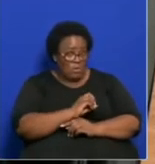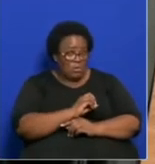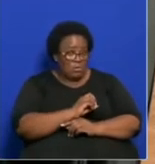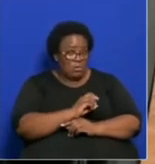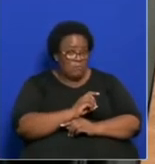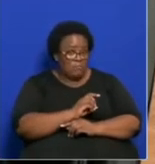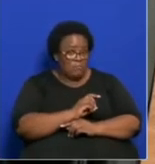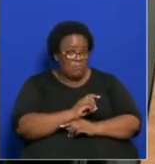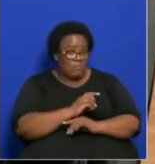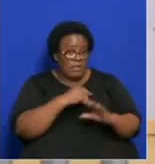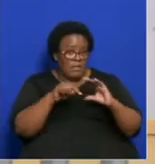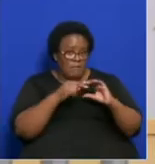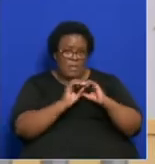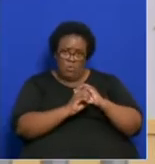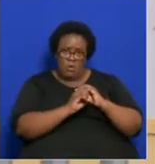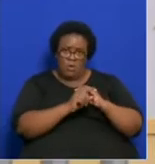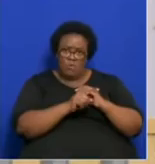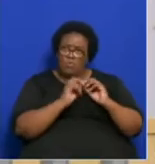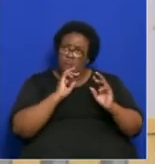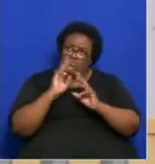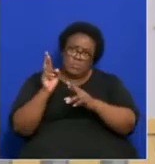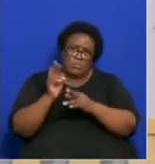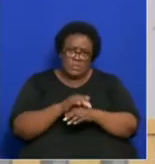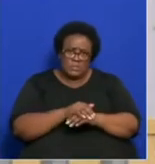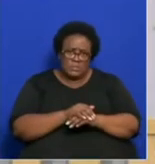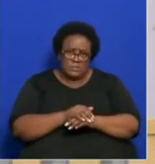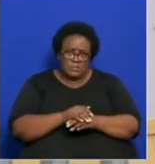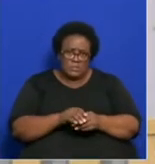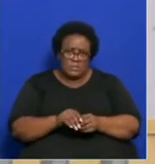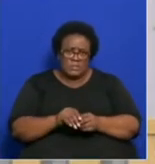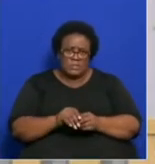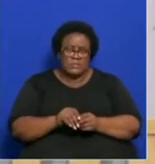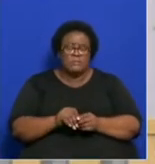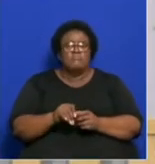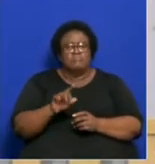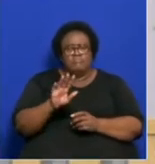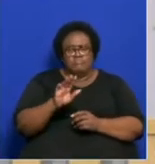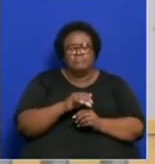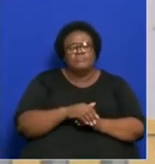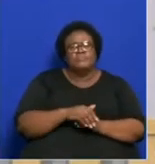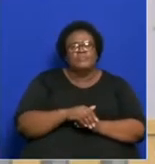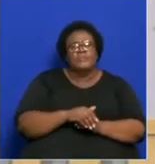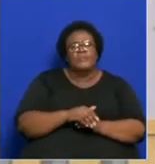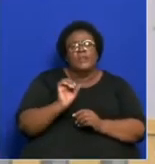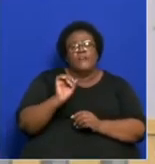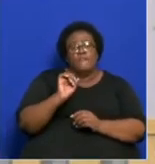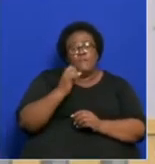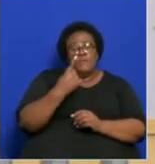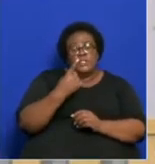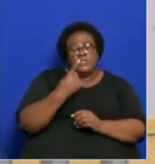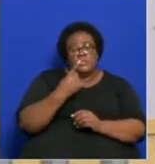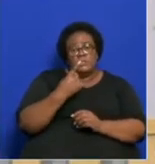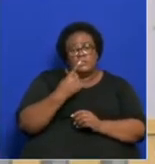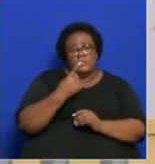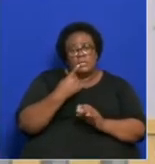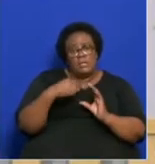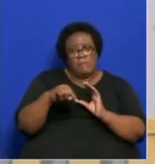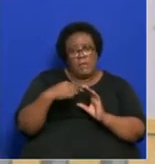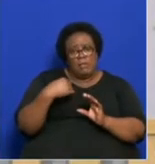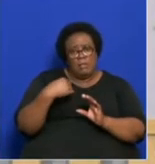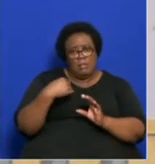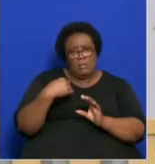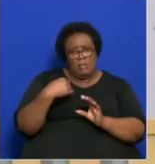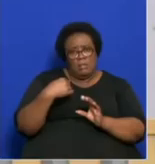Yes, to the first email, right? Fund transfer, please provide address where have